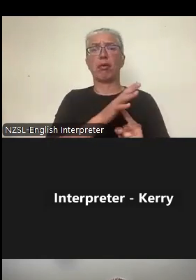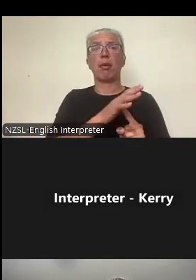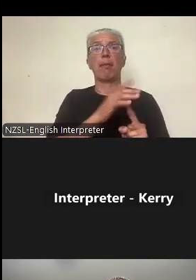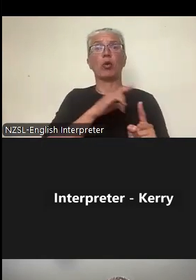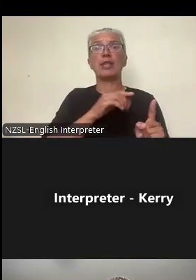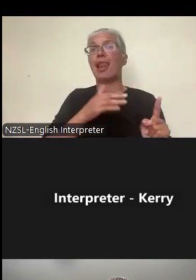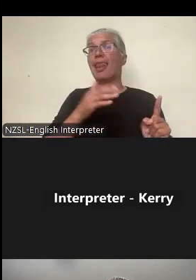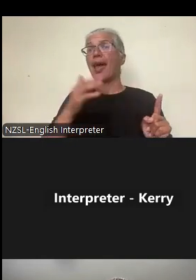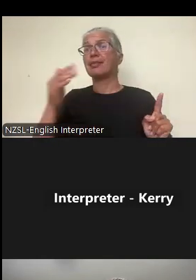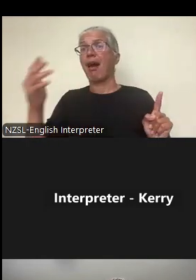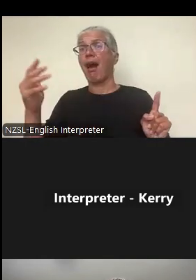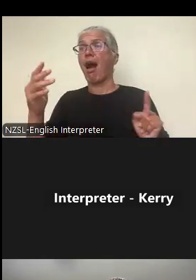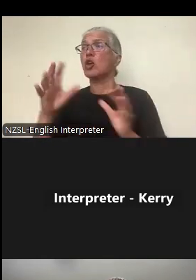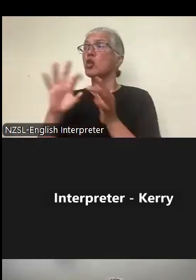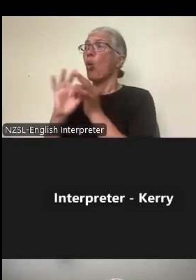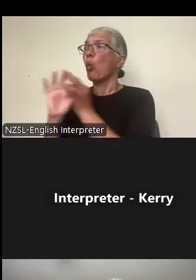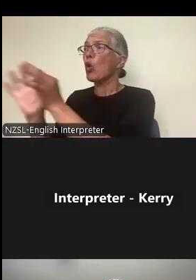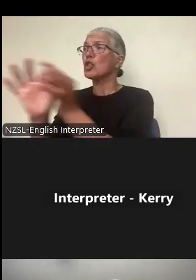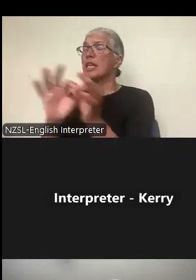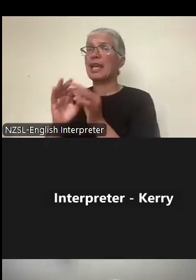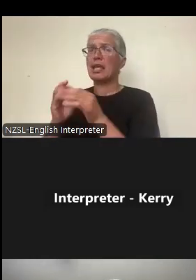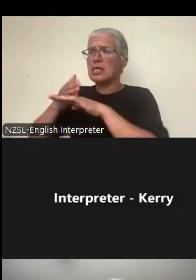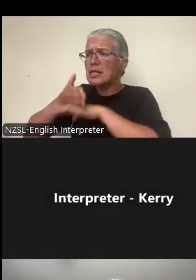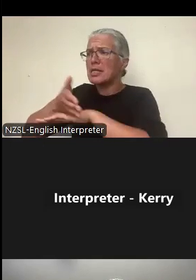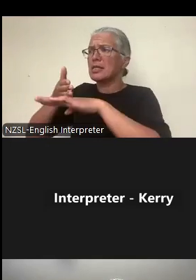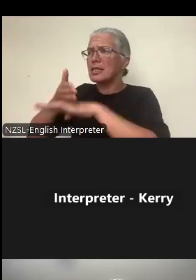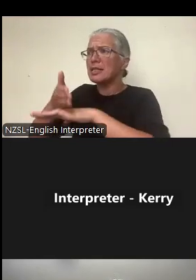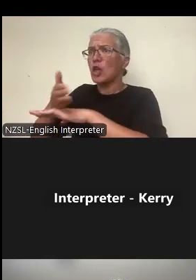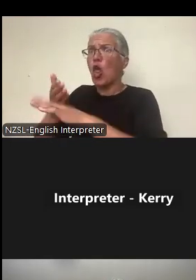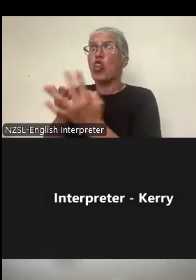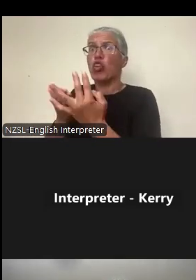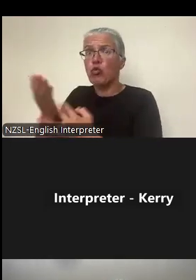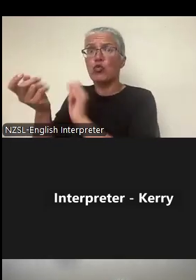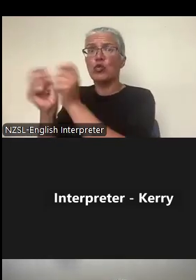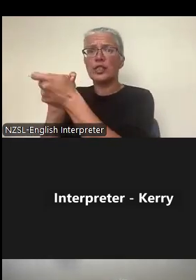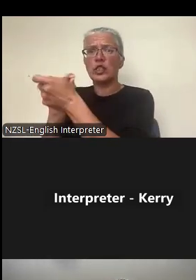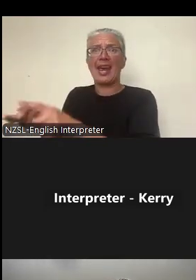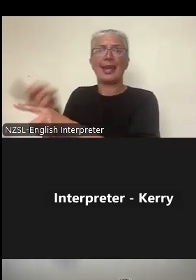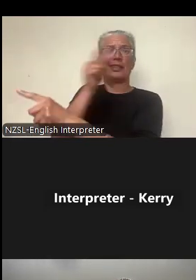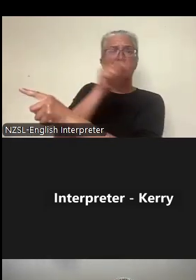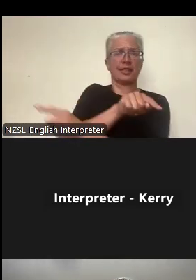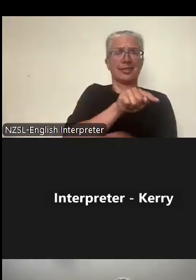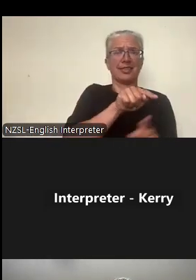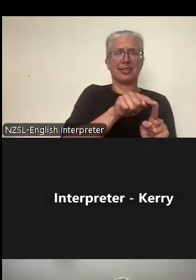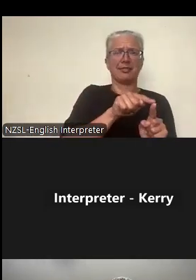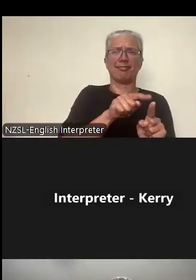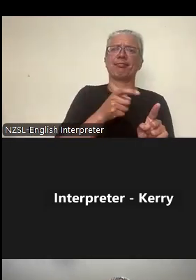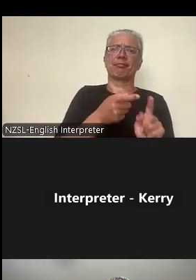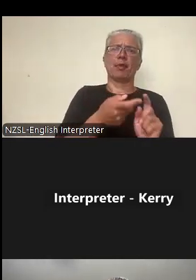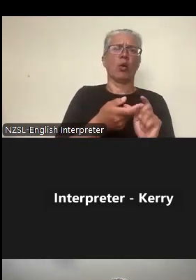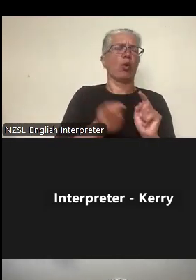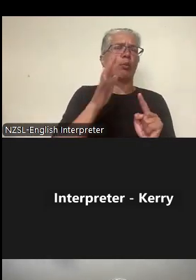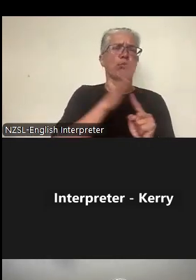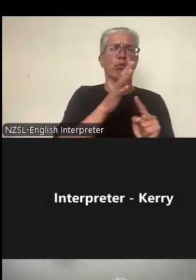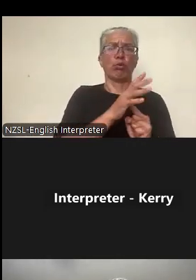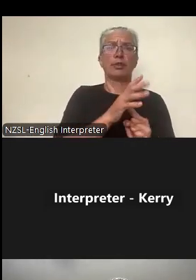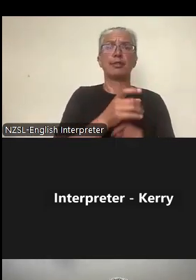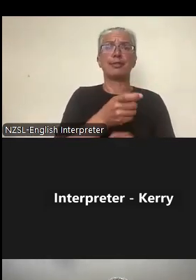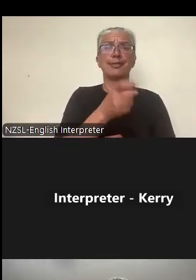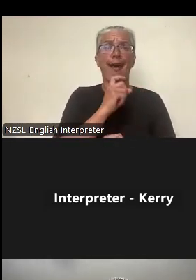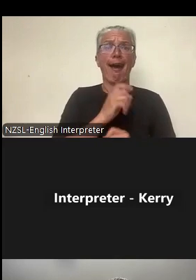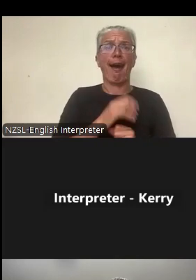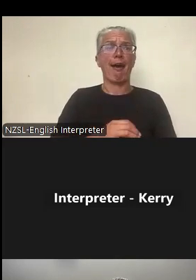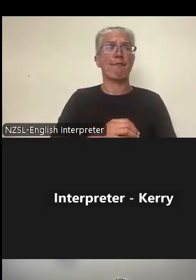are working together in those harder times of change. So these are key. They're the staff, the board, the